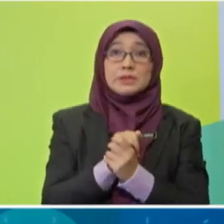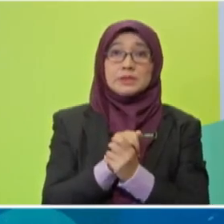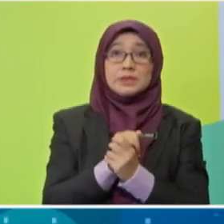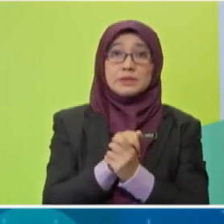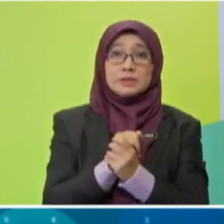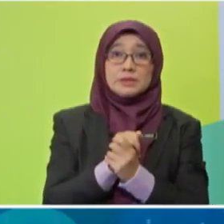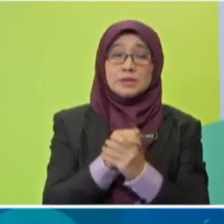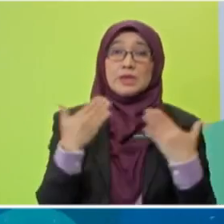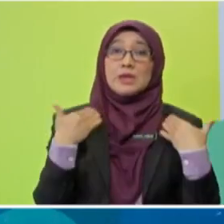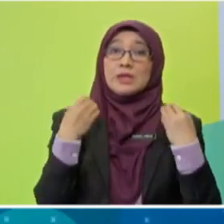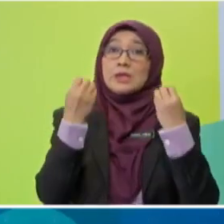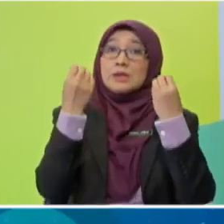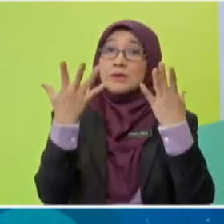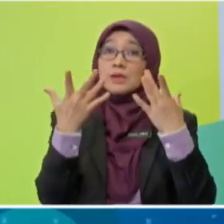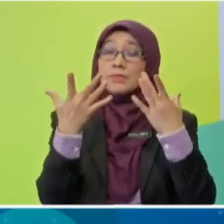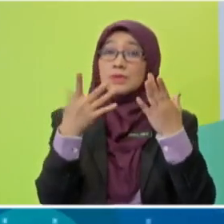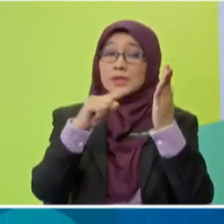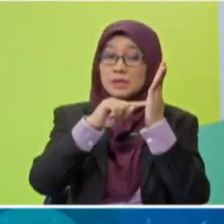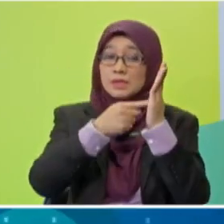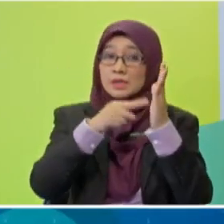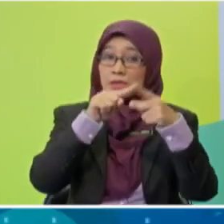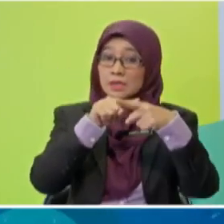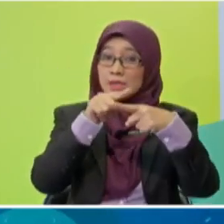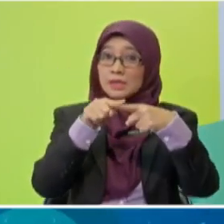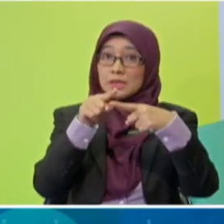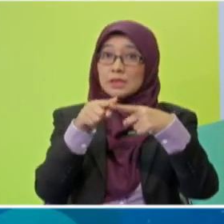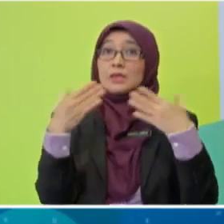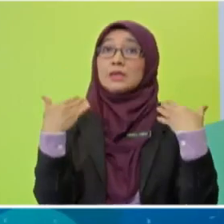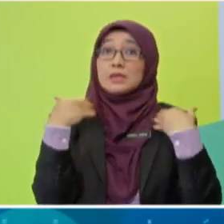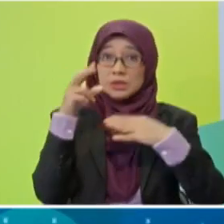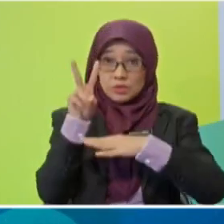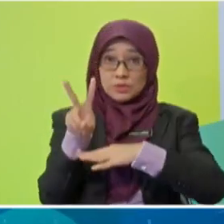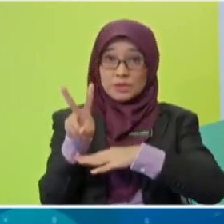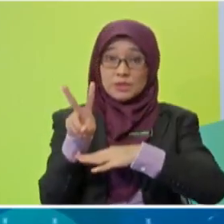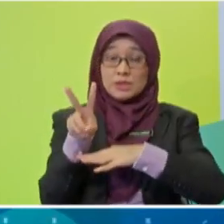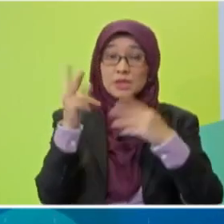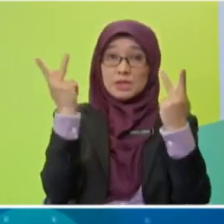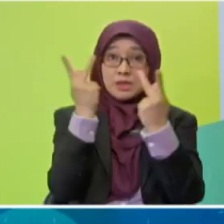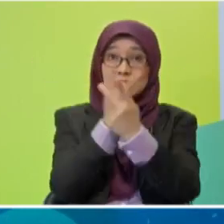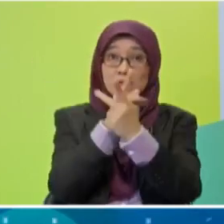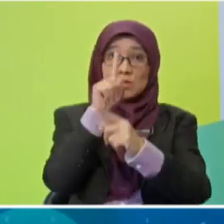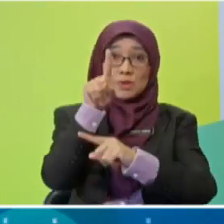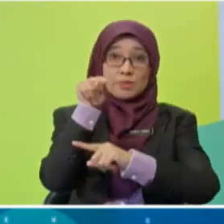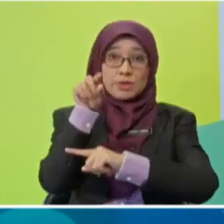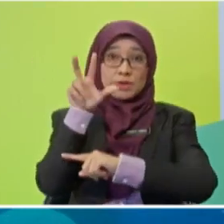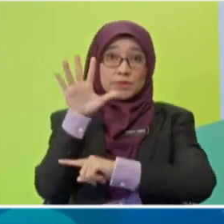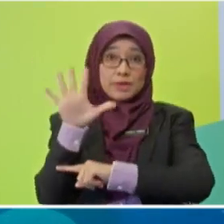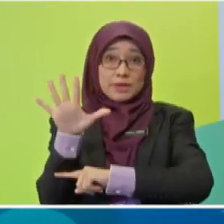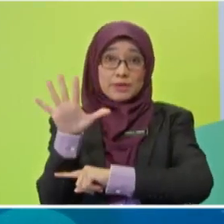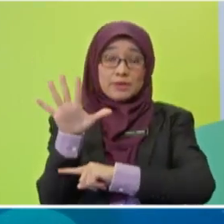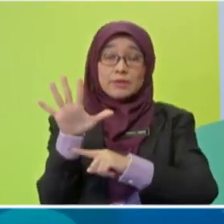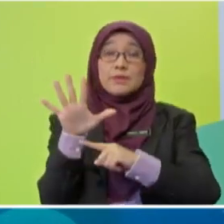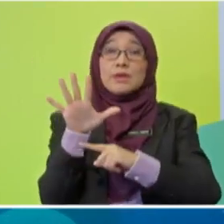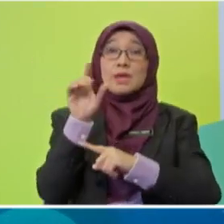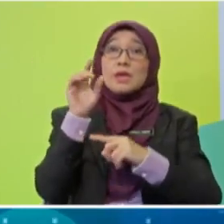how many decimal places? 2 places. 2 places. Yeah, you are right. Okay, and then we times by 1.5. It is